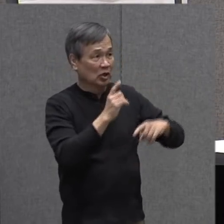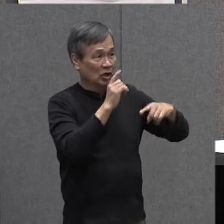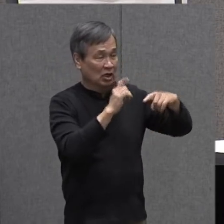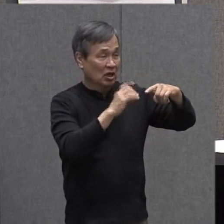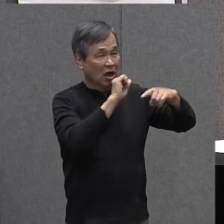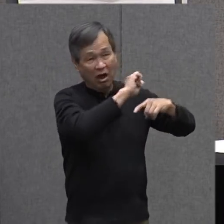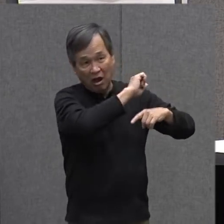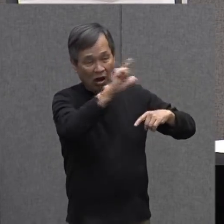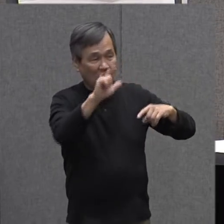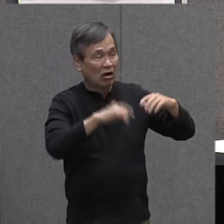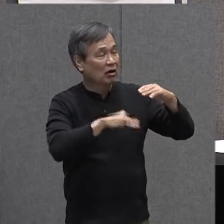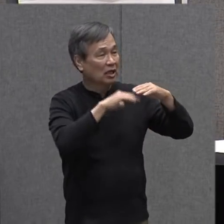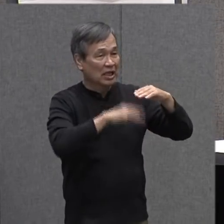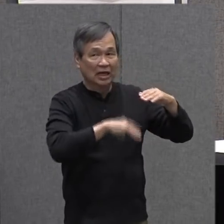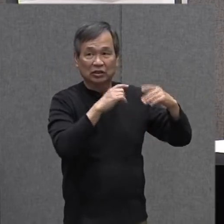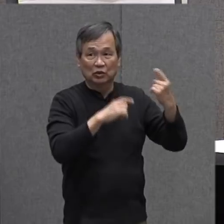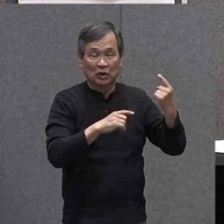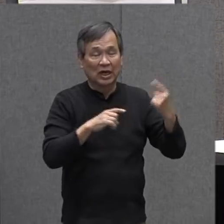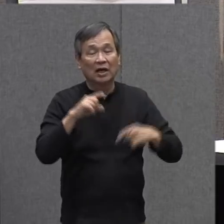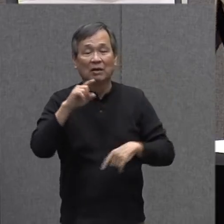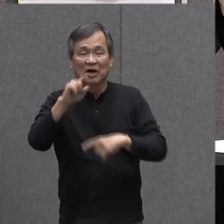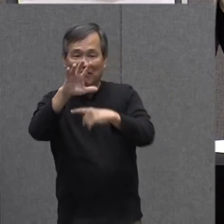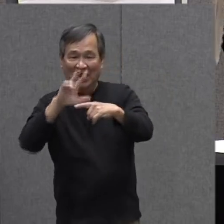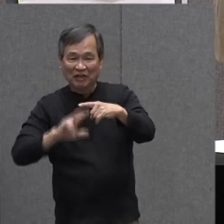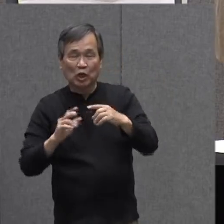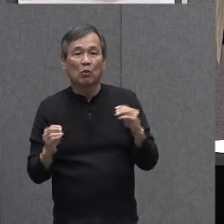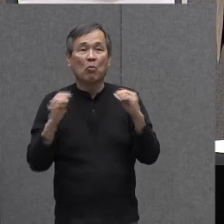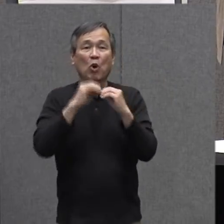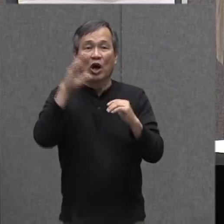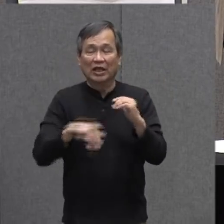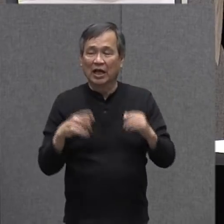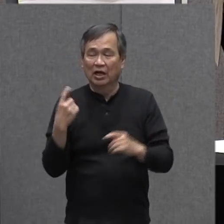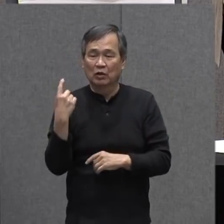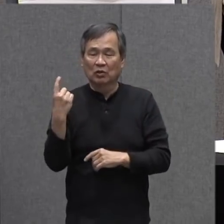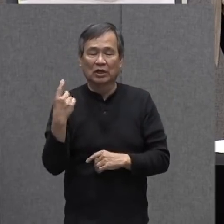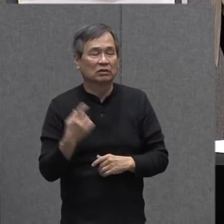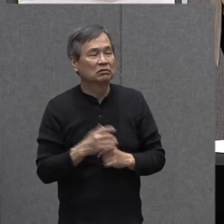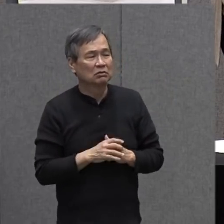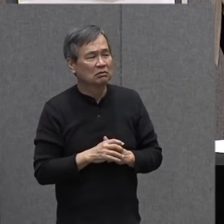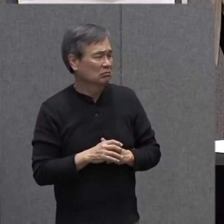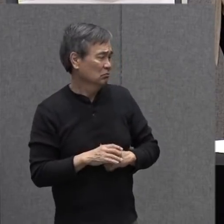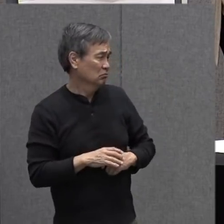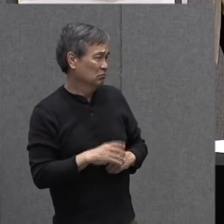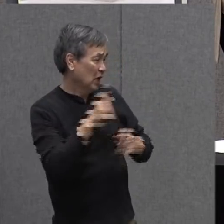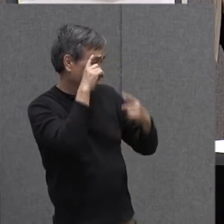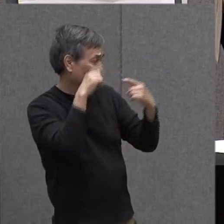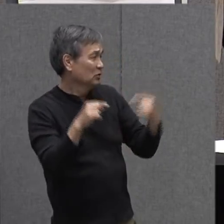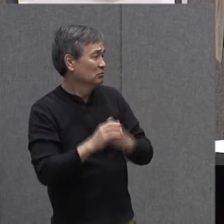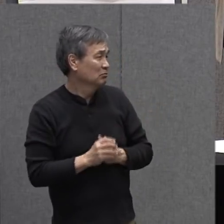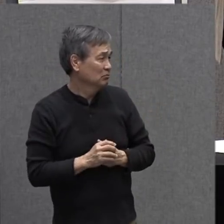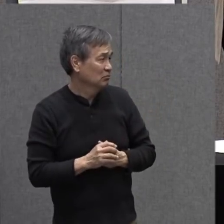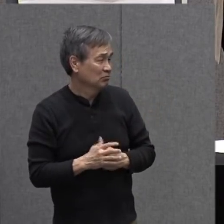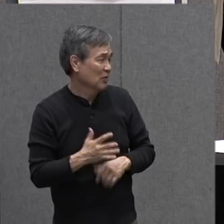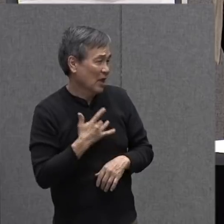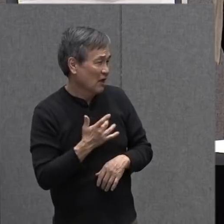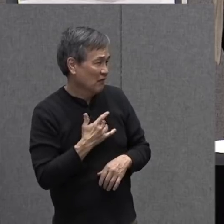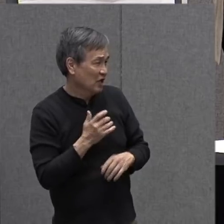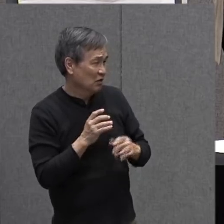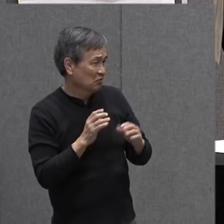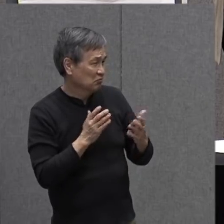them walking in space the way we walk on Earth, or do they seem to float? Why would that be? What